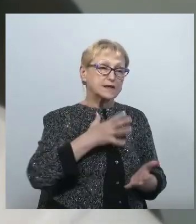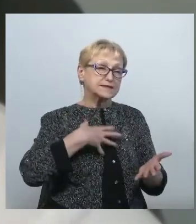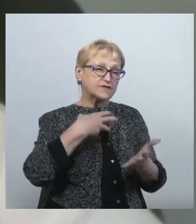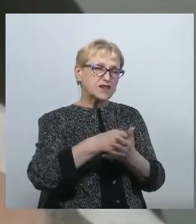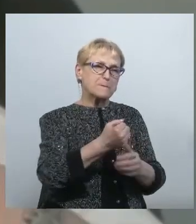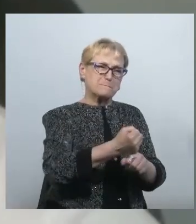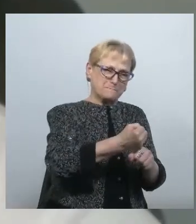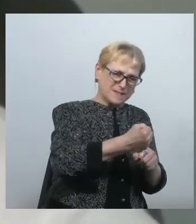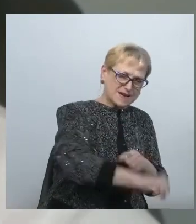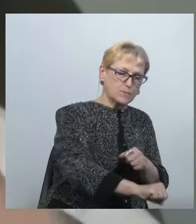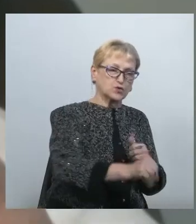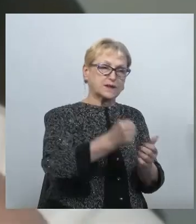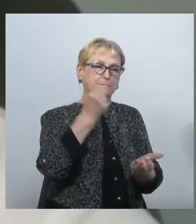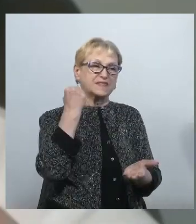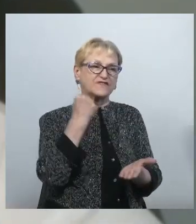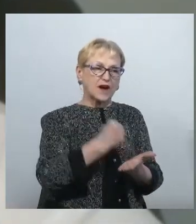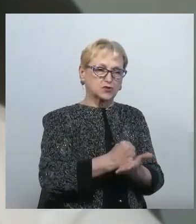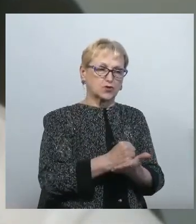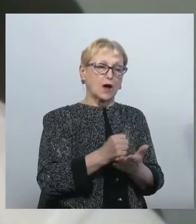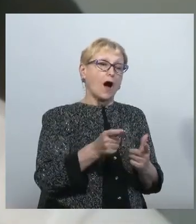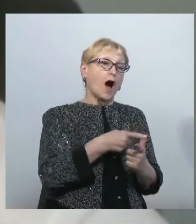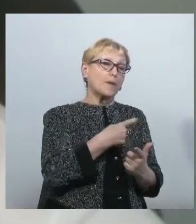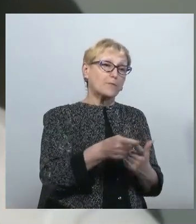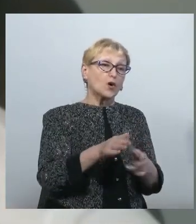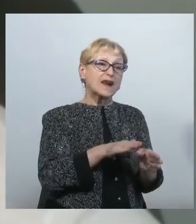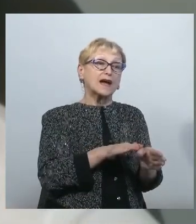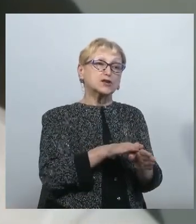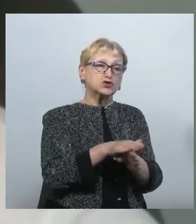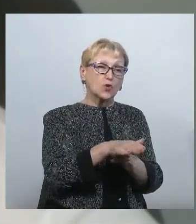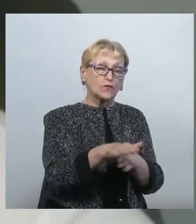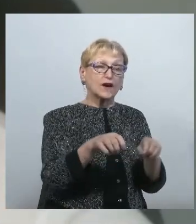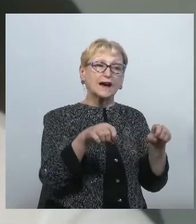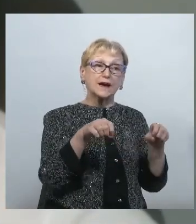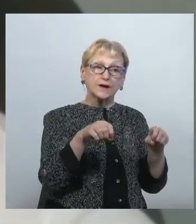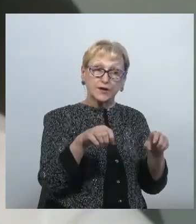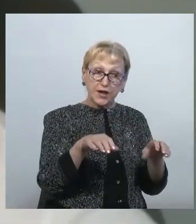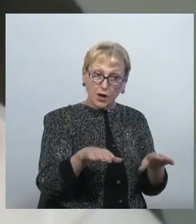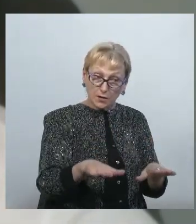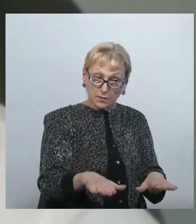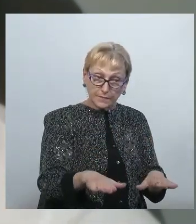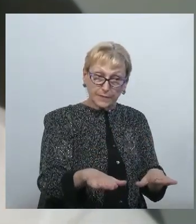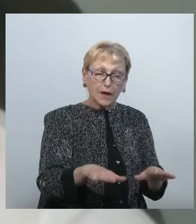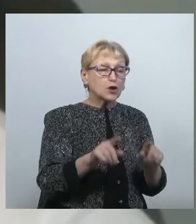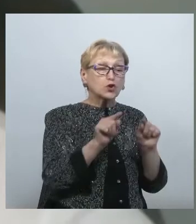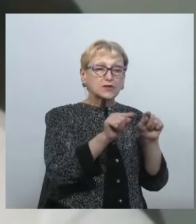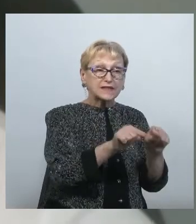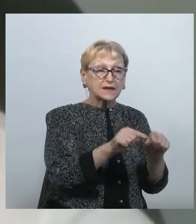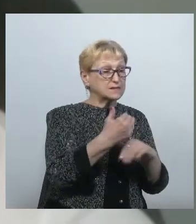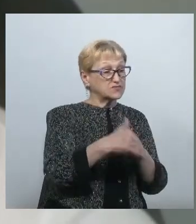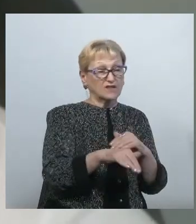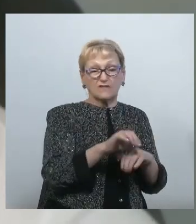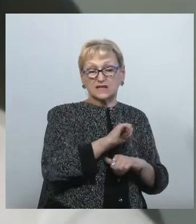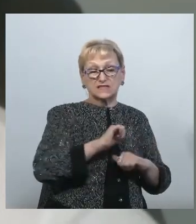when the state proves or implements developments of a regulatory